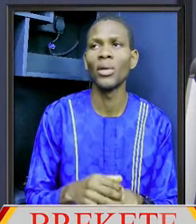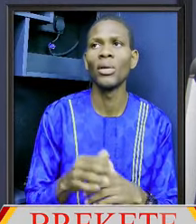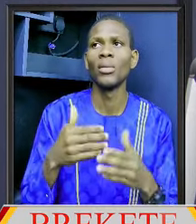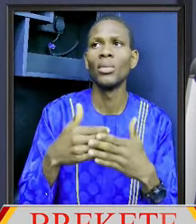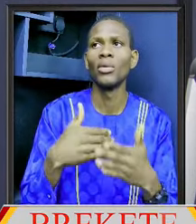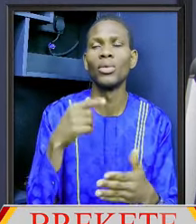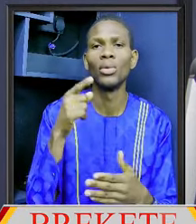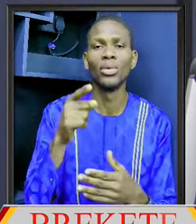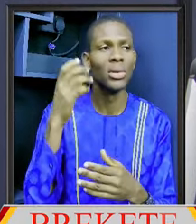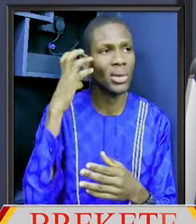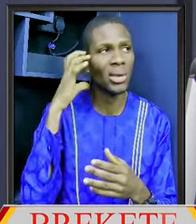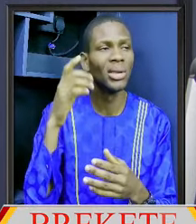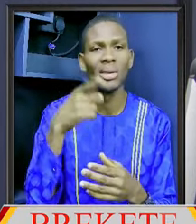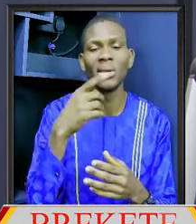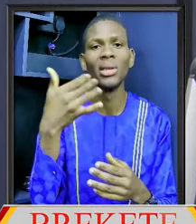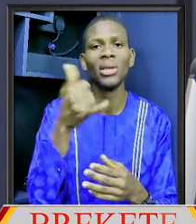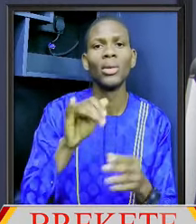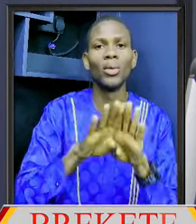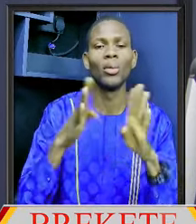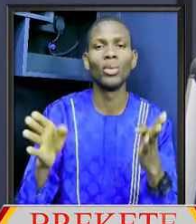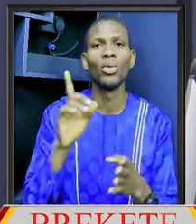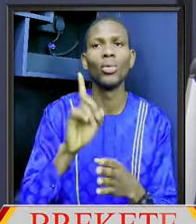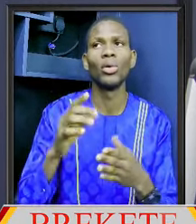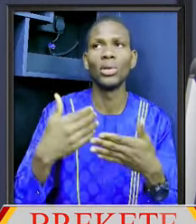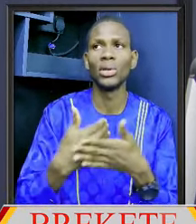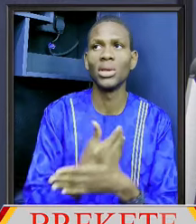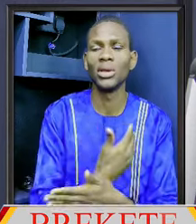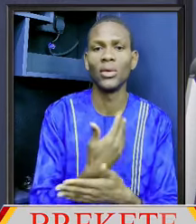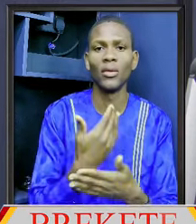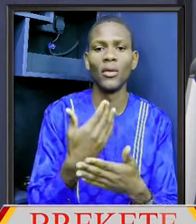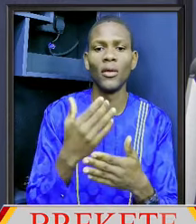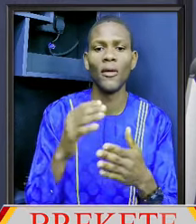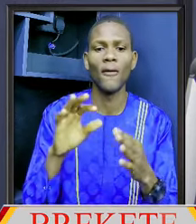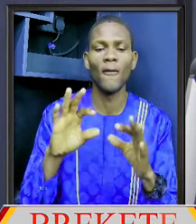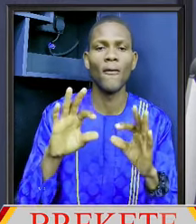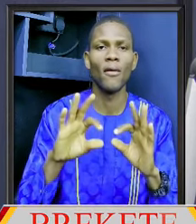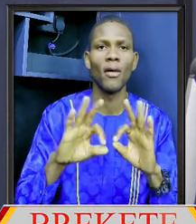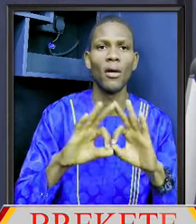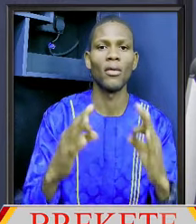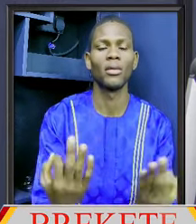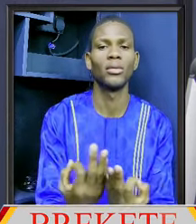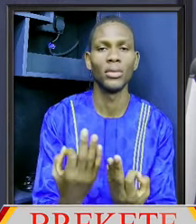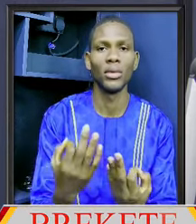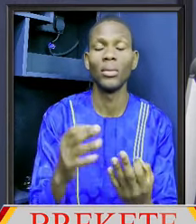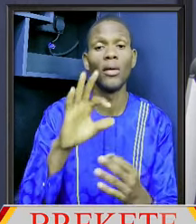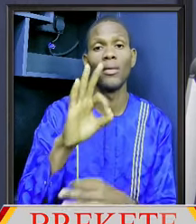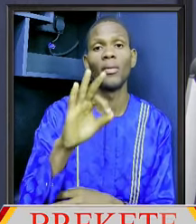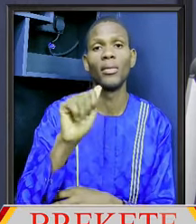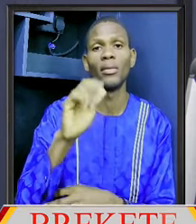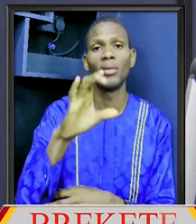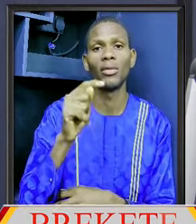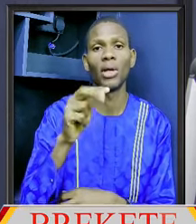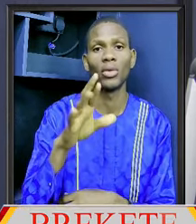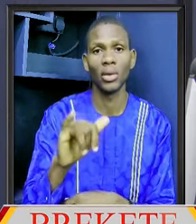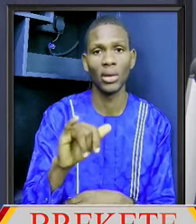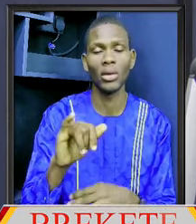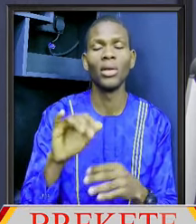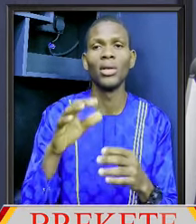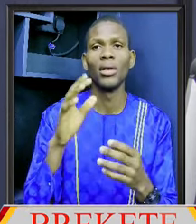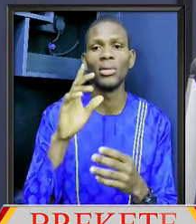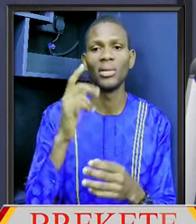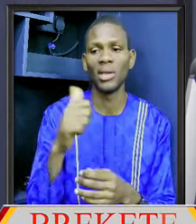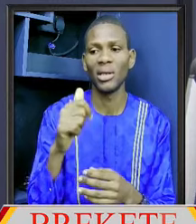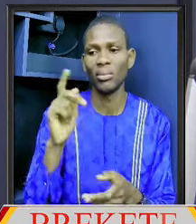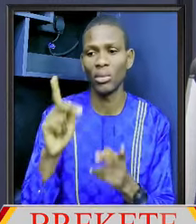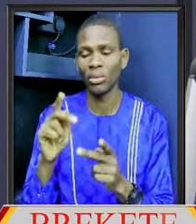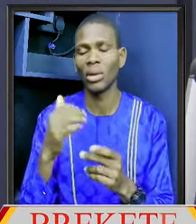Before you go here, say they open one new factory. 10 don't go. This new factory maybe get the